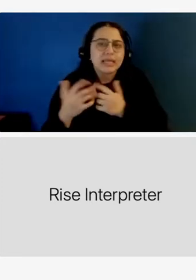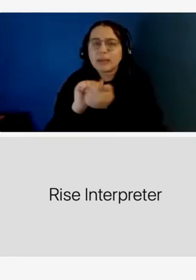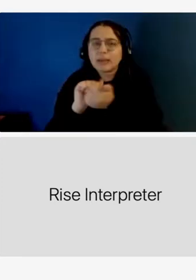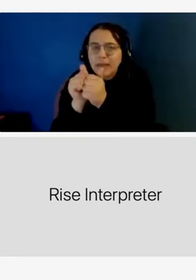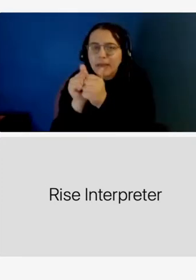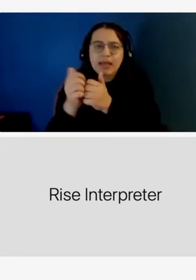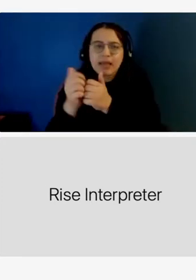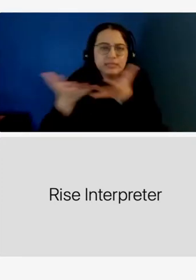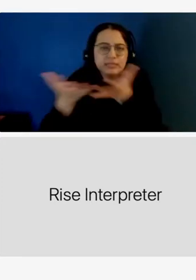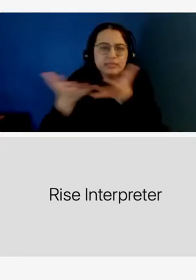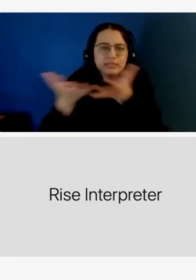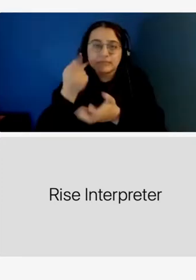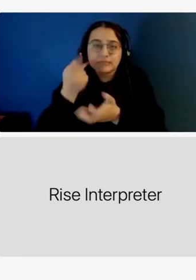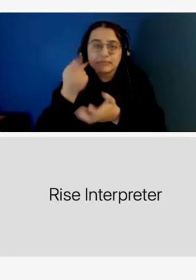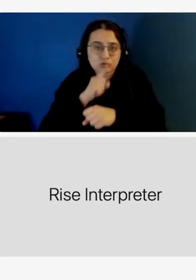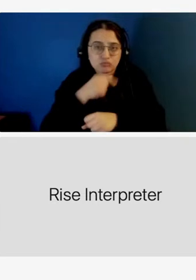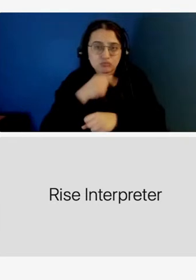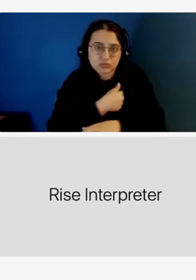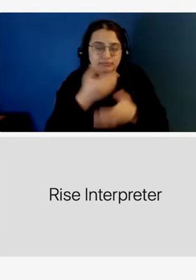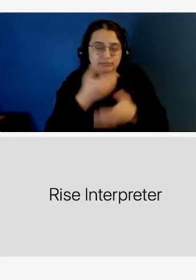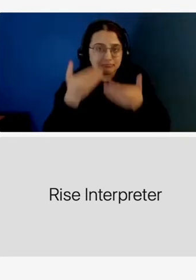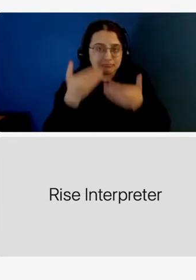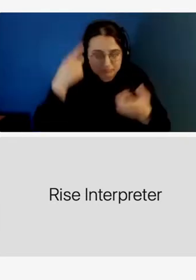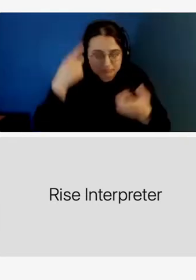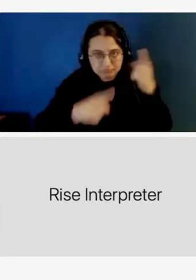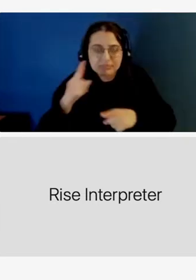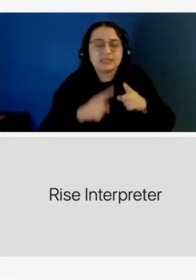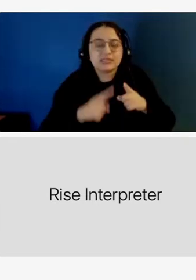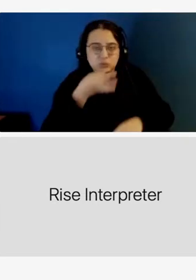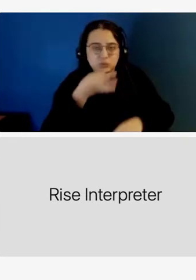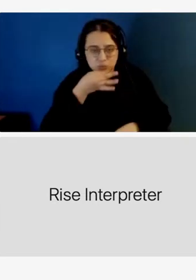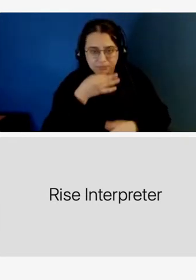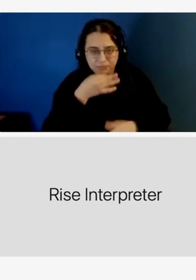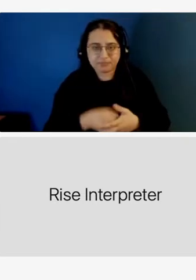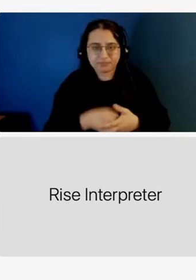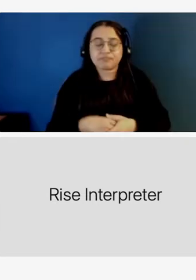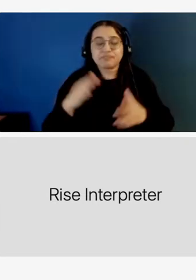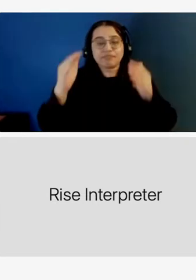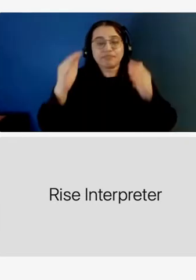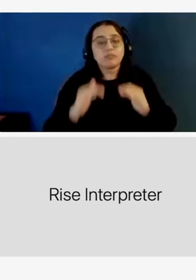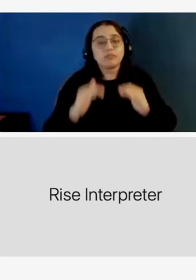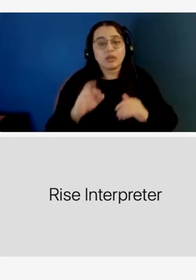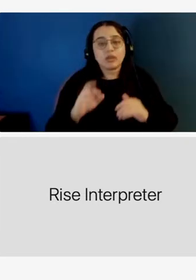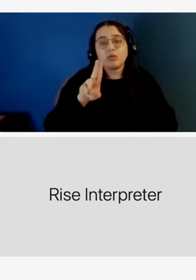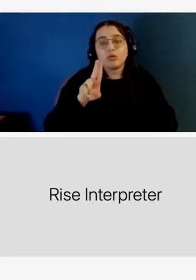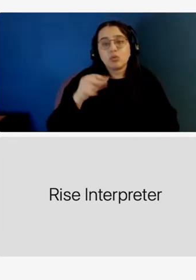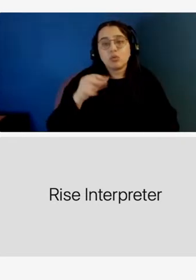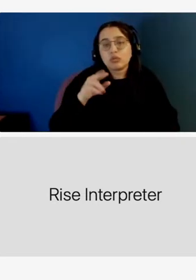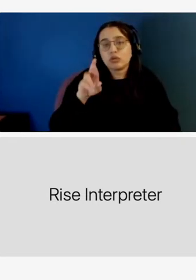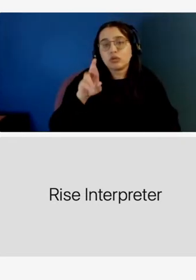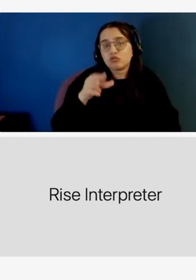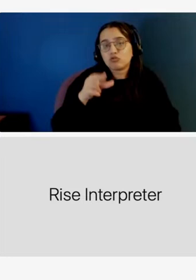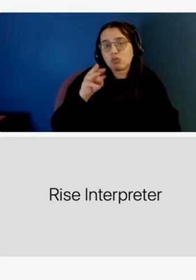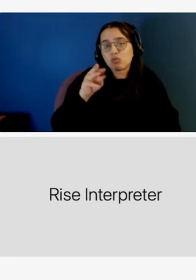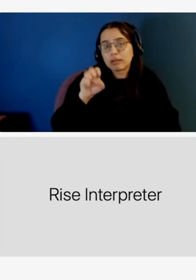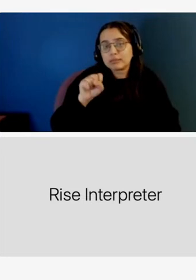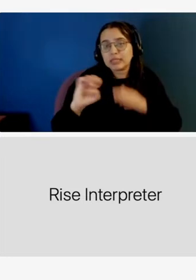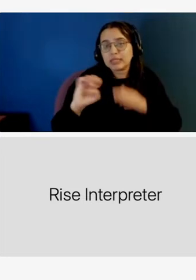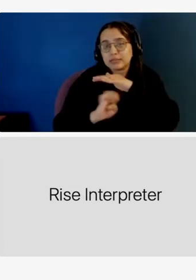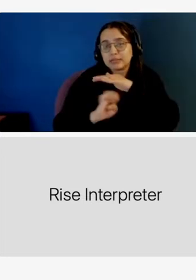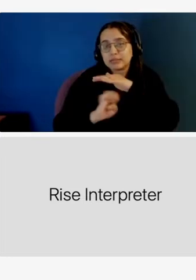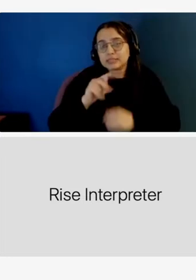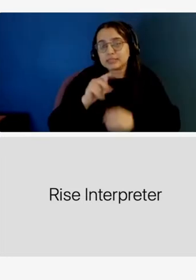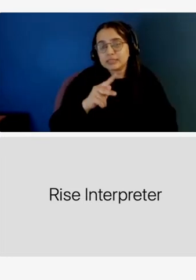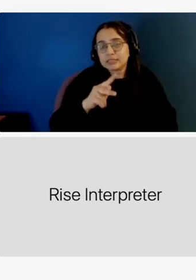On the bottom half is a Ruth Grimes Elementary TK Kindergarten classroom shade shelter that I've been working with the site